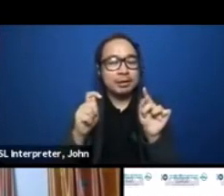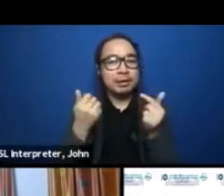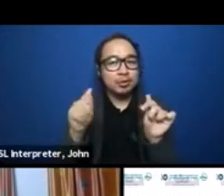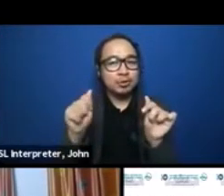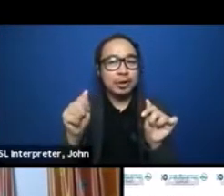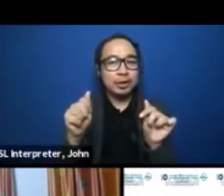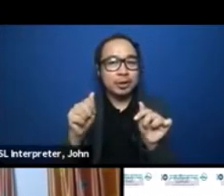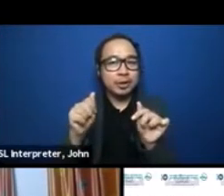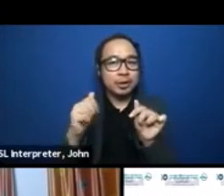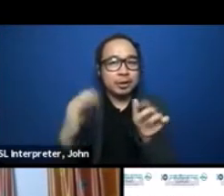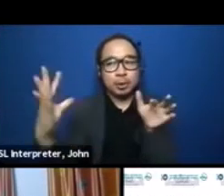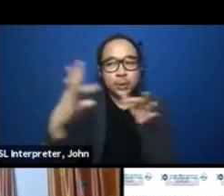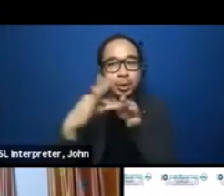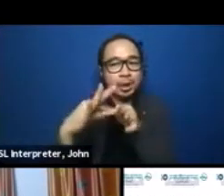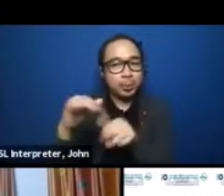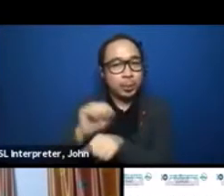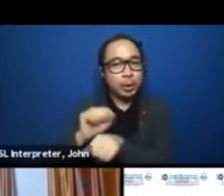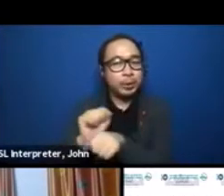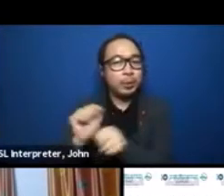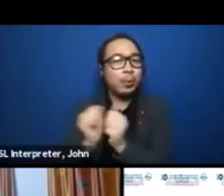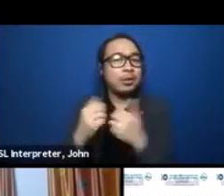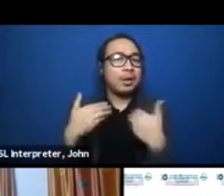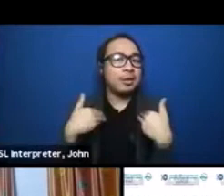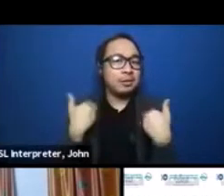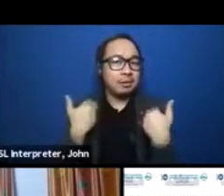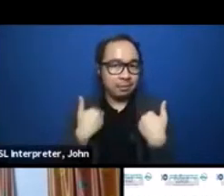working with the young people. So we try